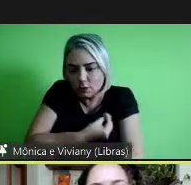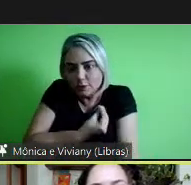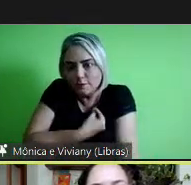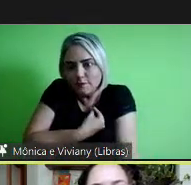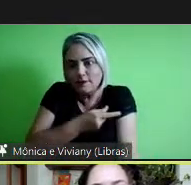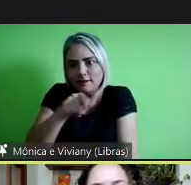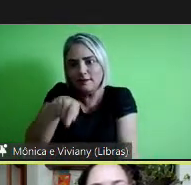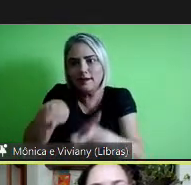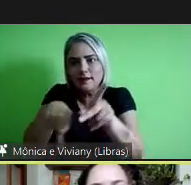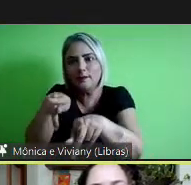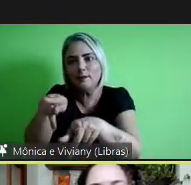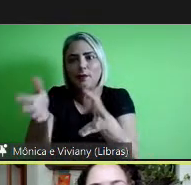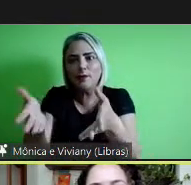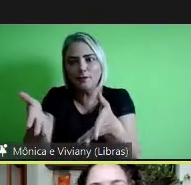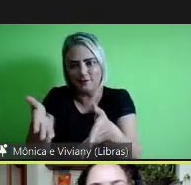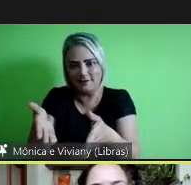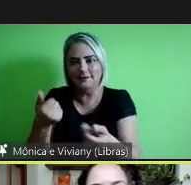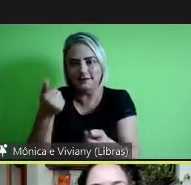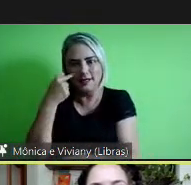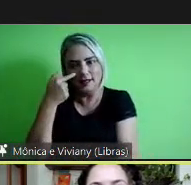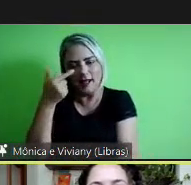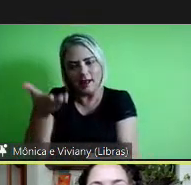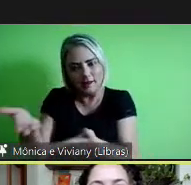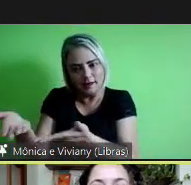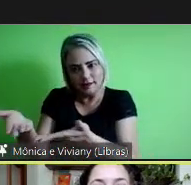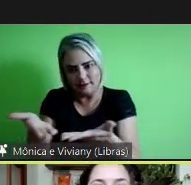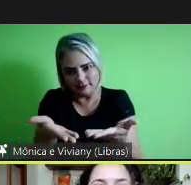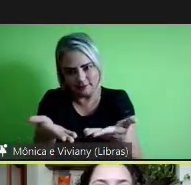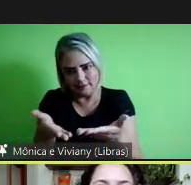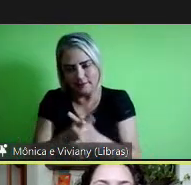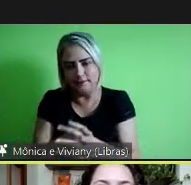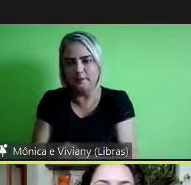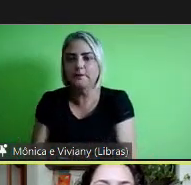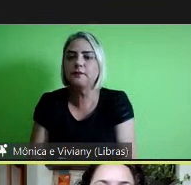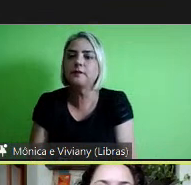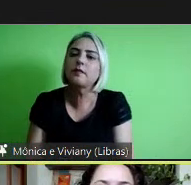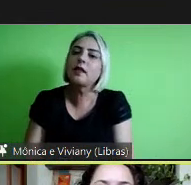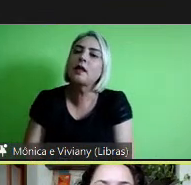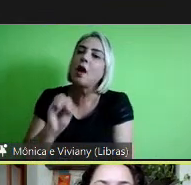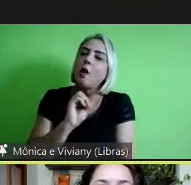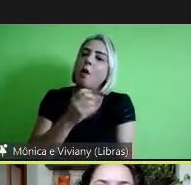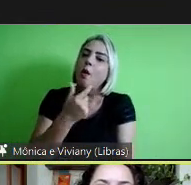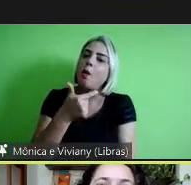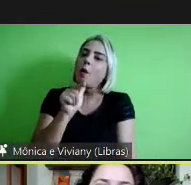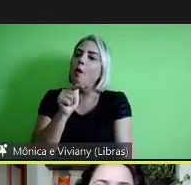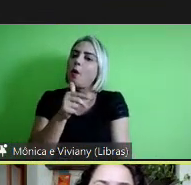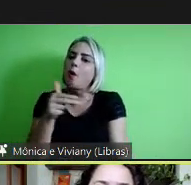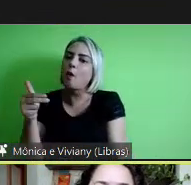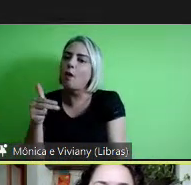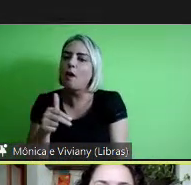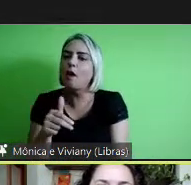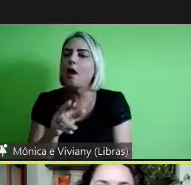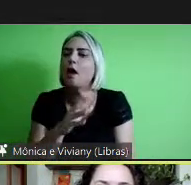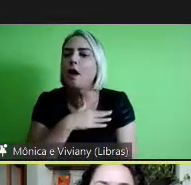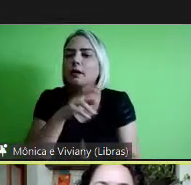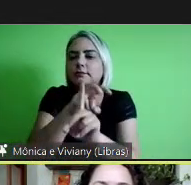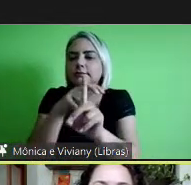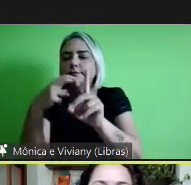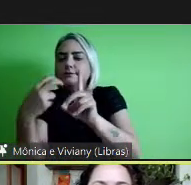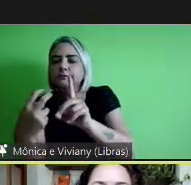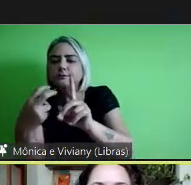guidelines and put them into practice in the local context of the population that is going to be helped by